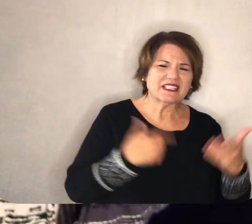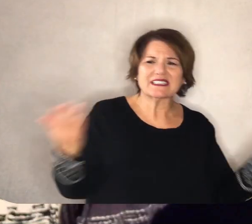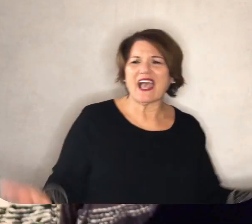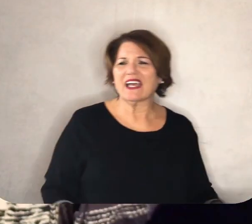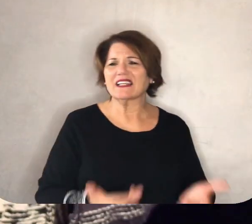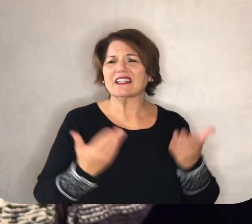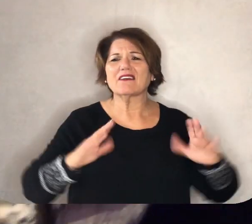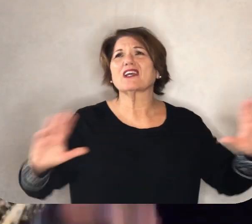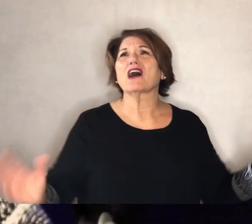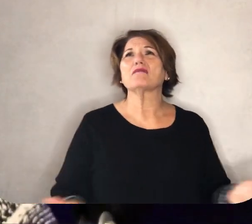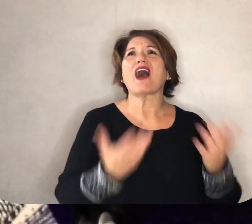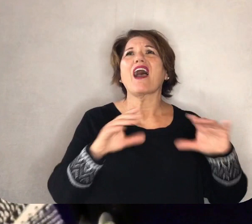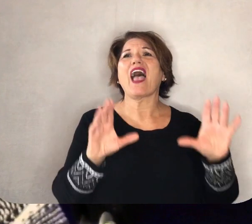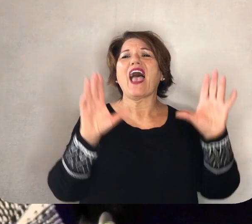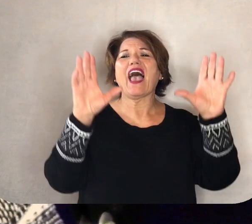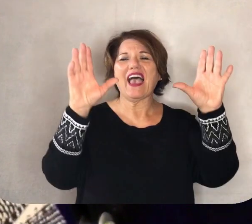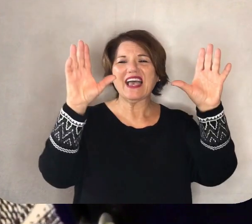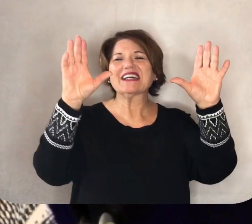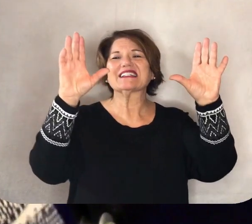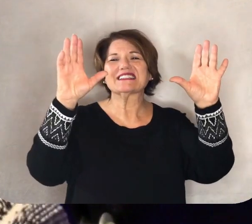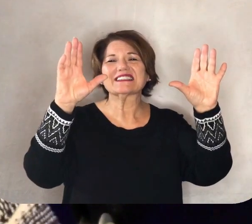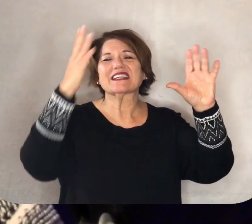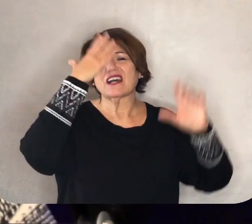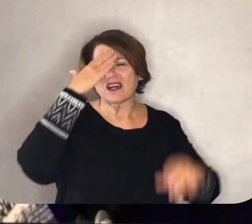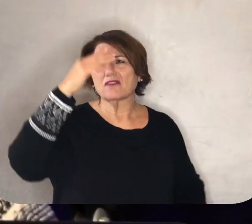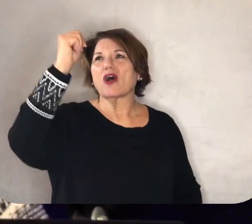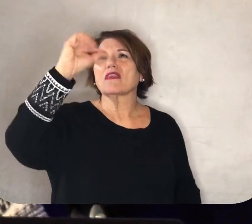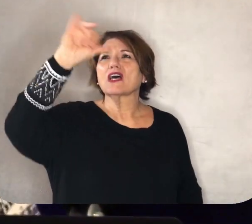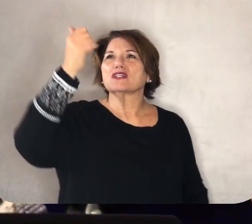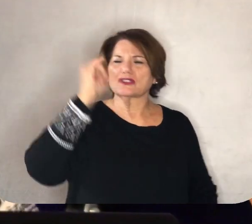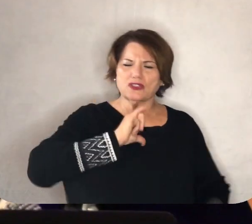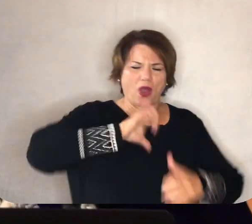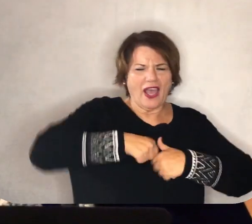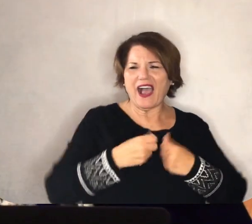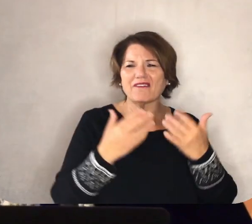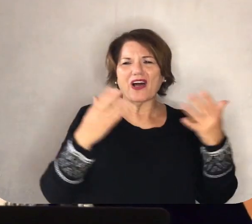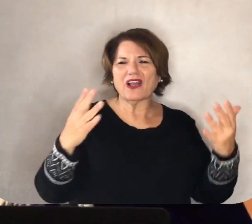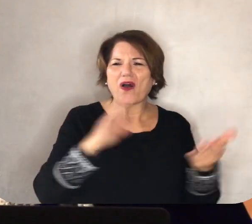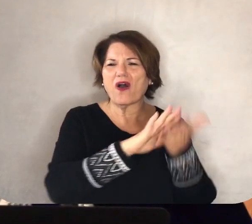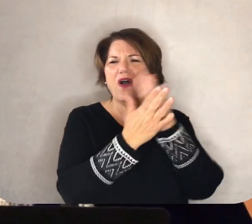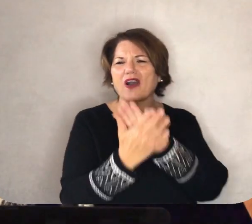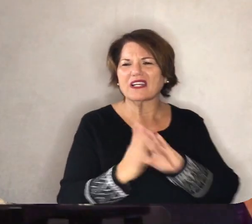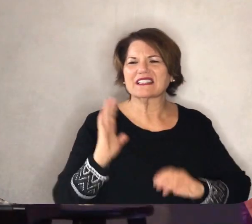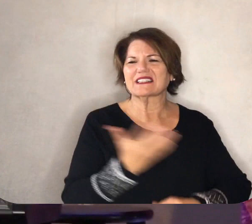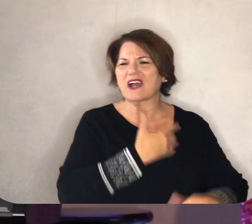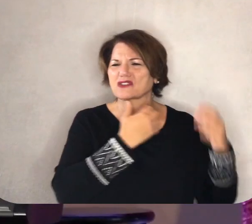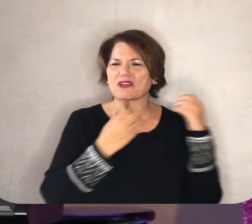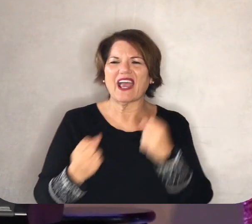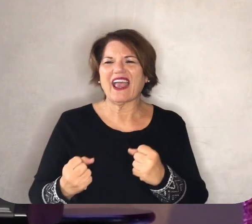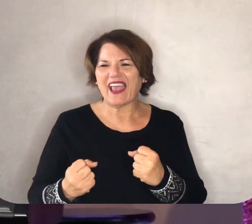We stand and lift up our hands. For the joy of the Lord is